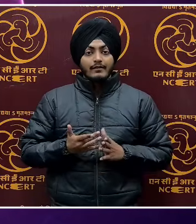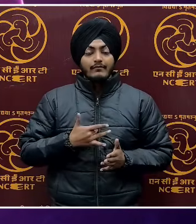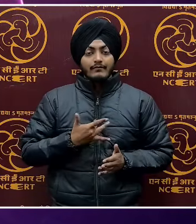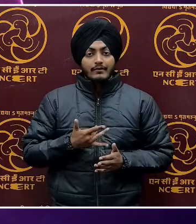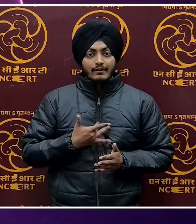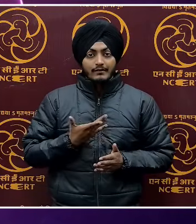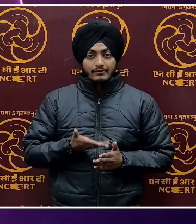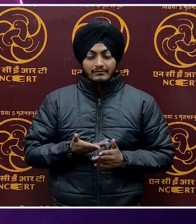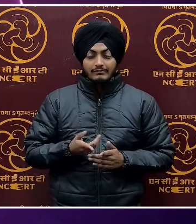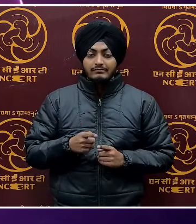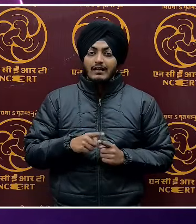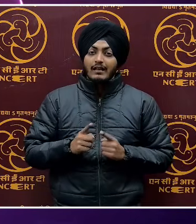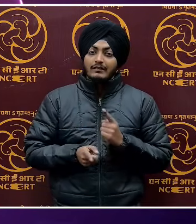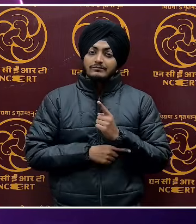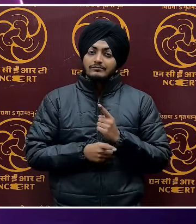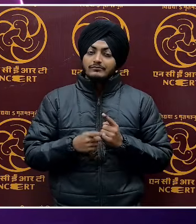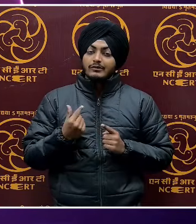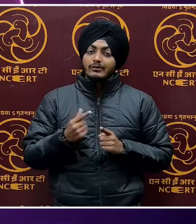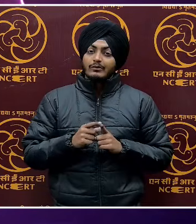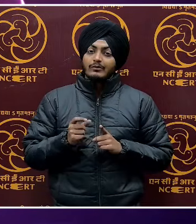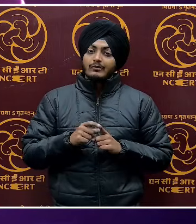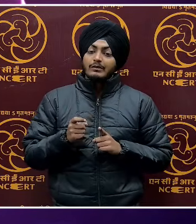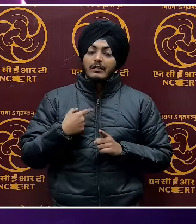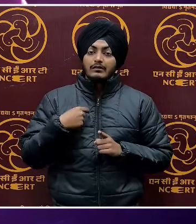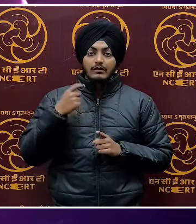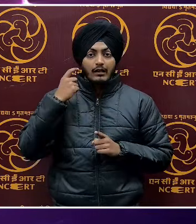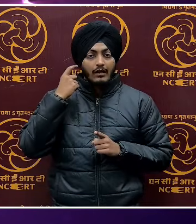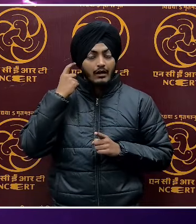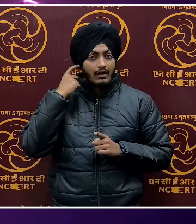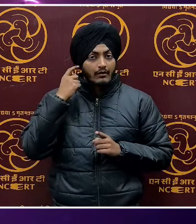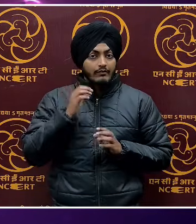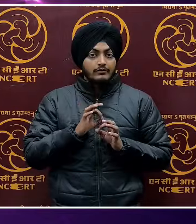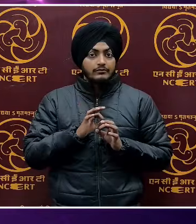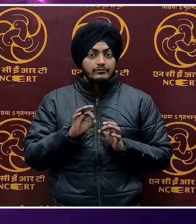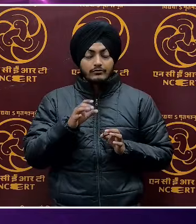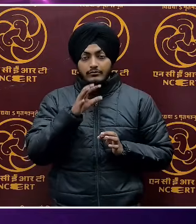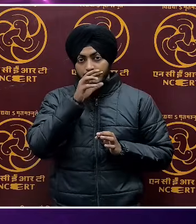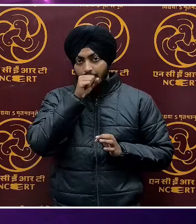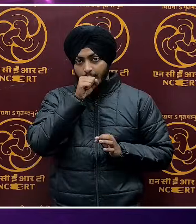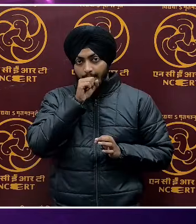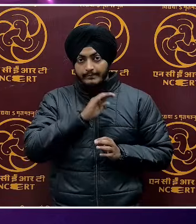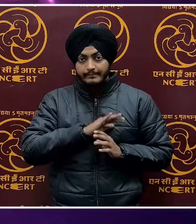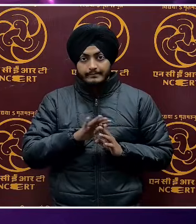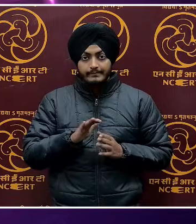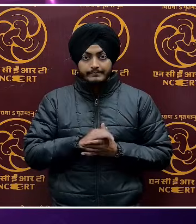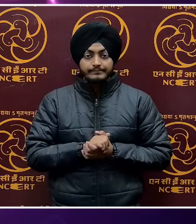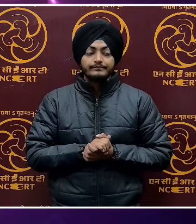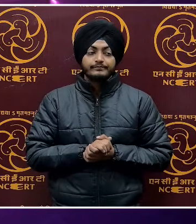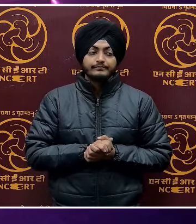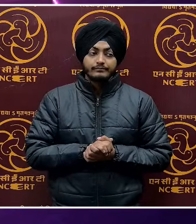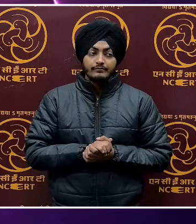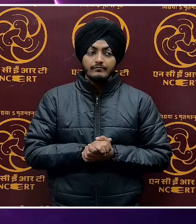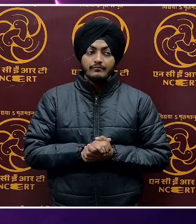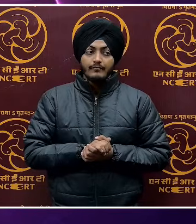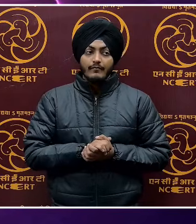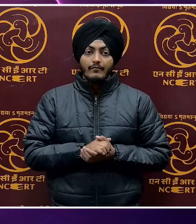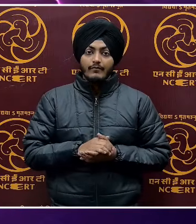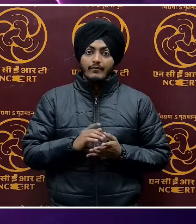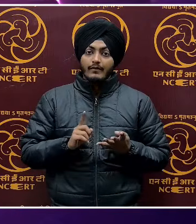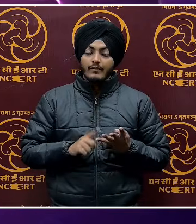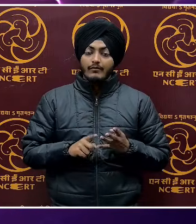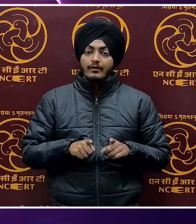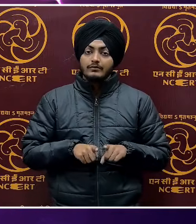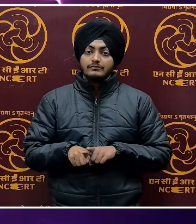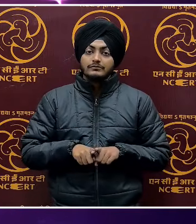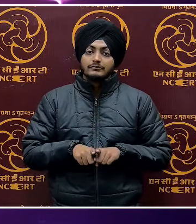the least you can do is not to make any kind of noise in the class. Be quiet. Yes. Okay, so the next one or the last